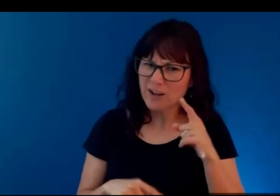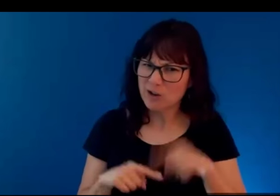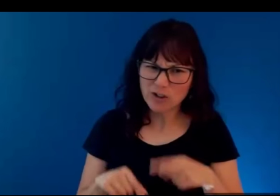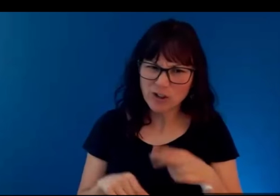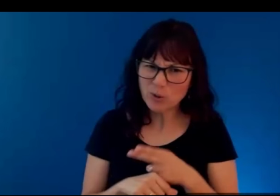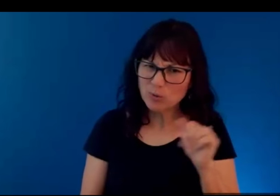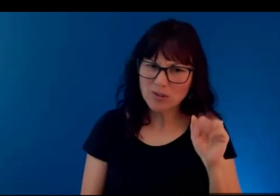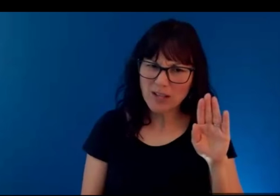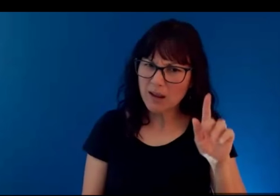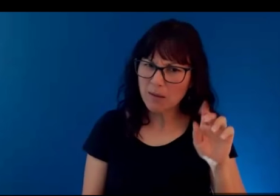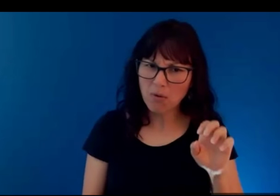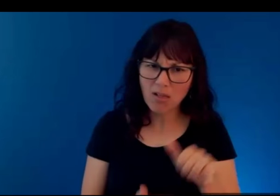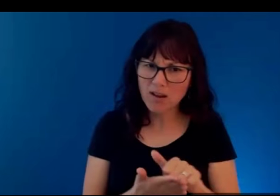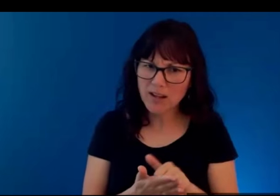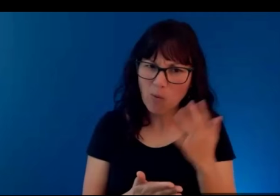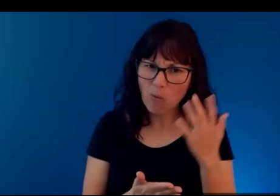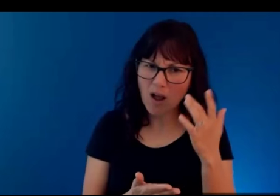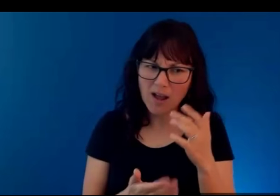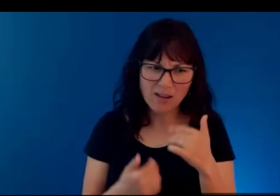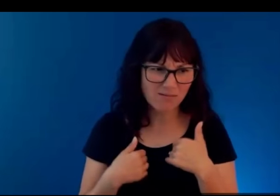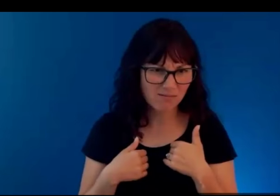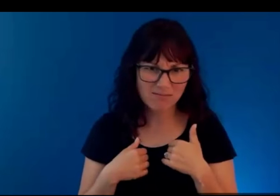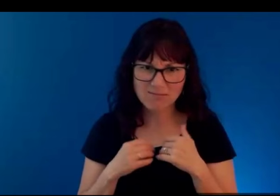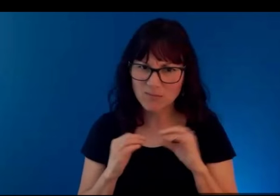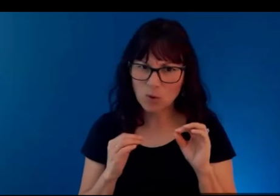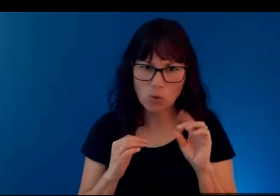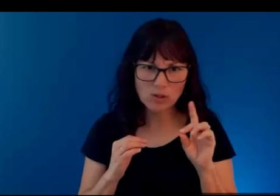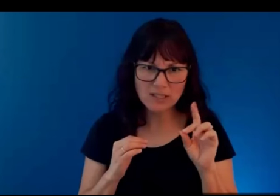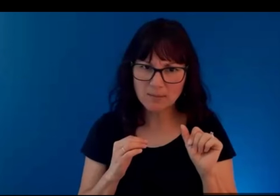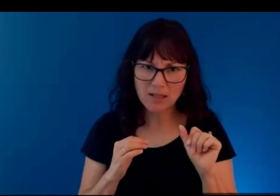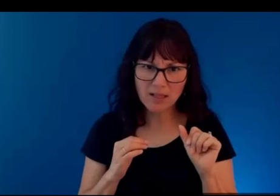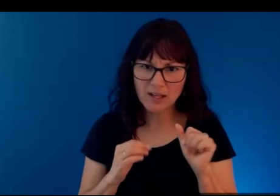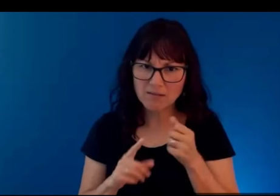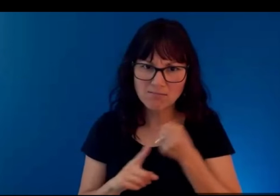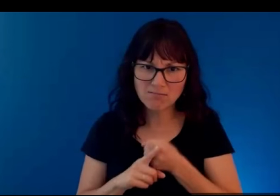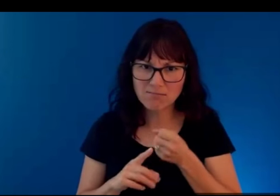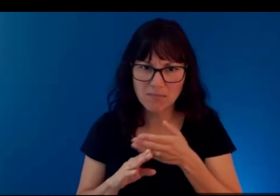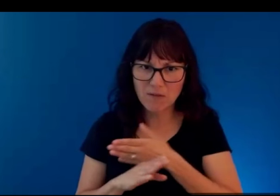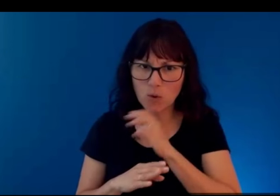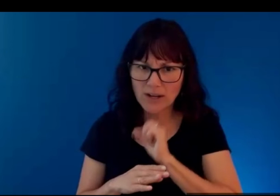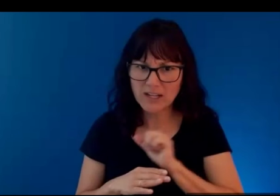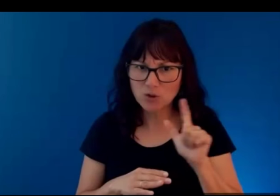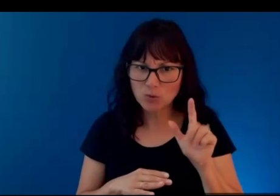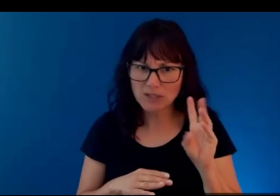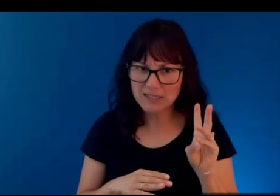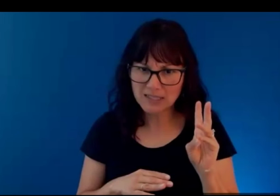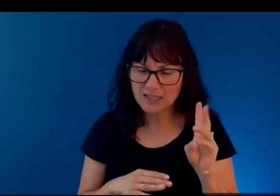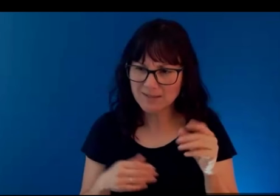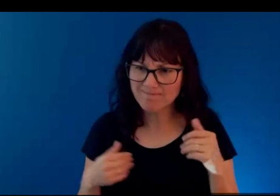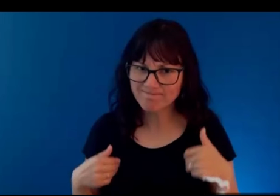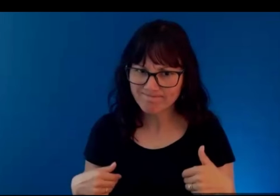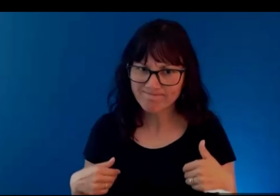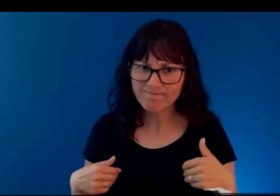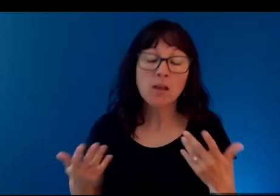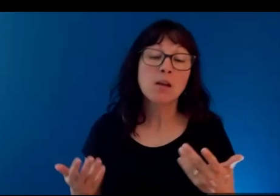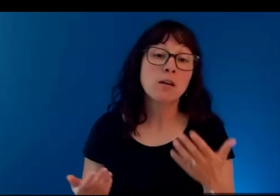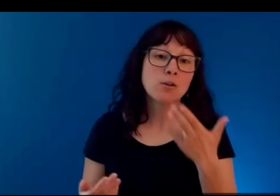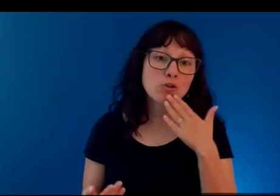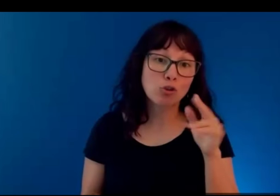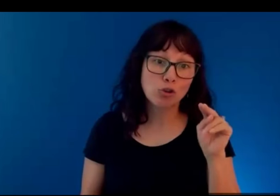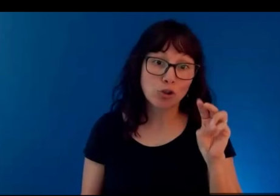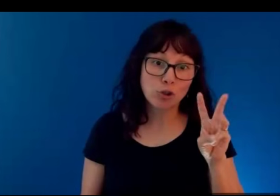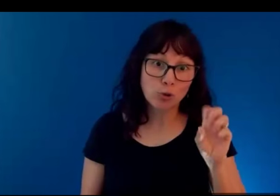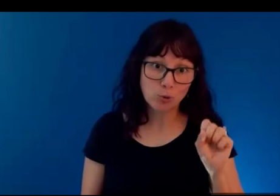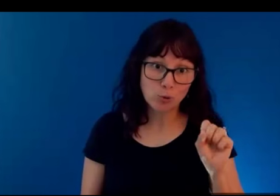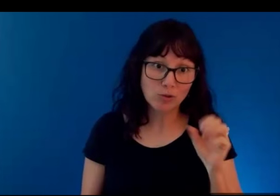ABLE account because you didn't have a disability that started before age 26. Well, there's good news.